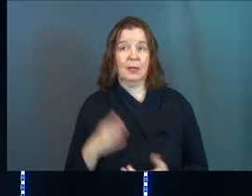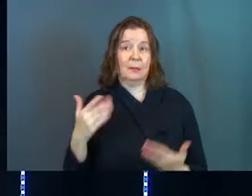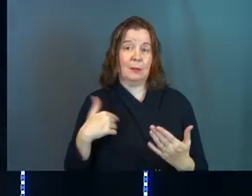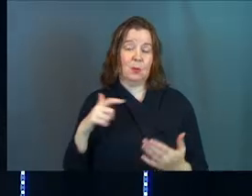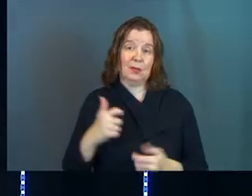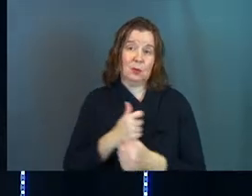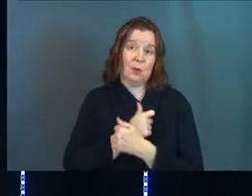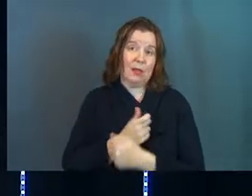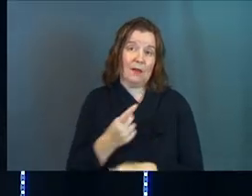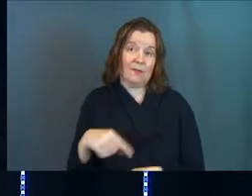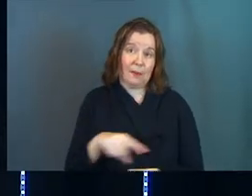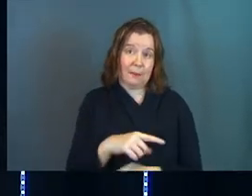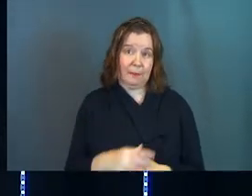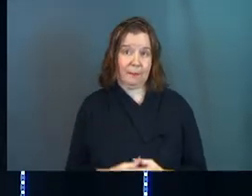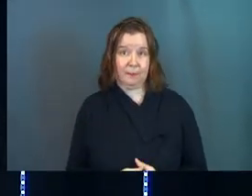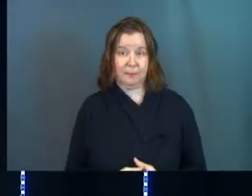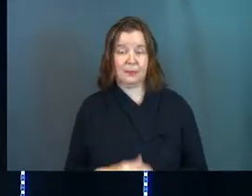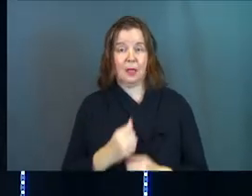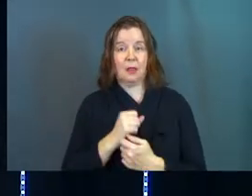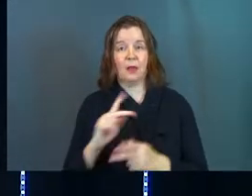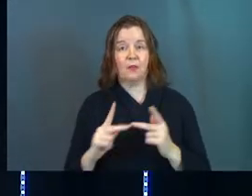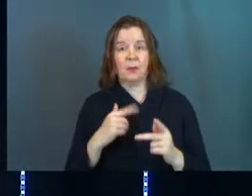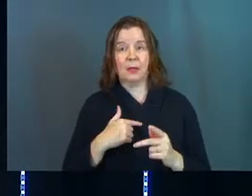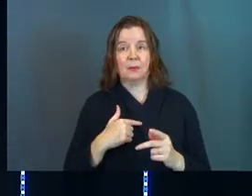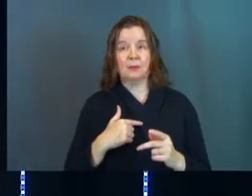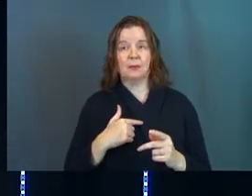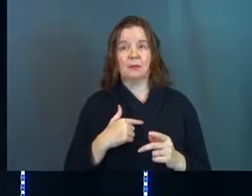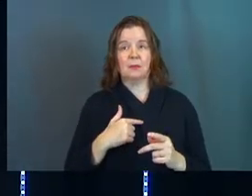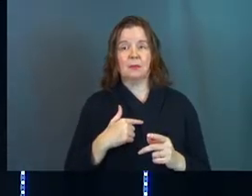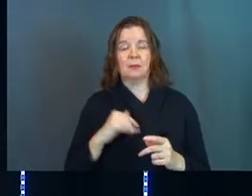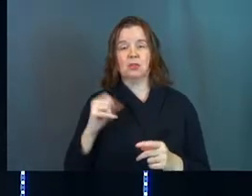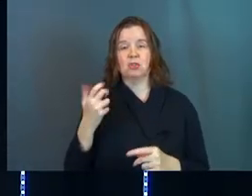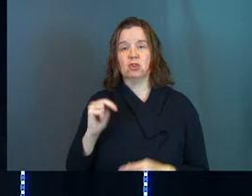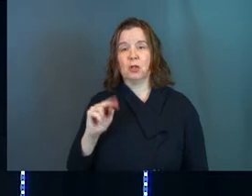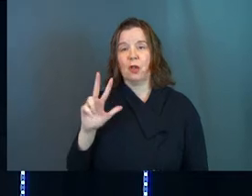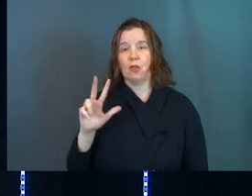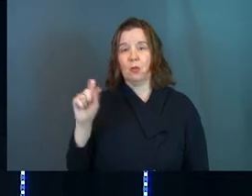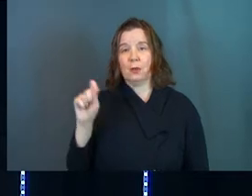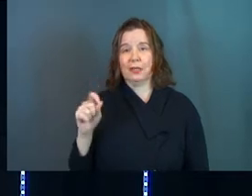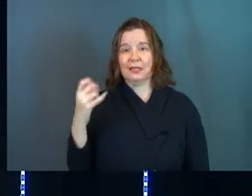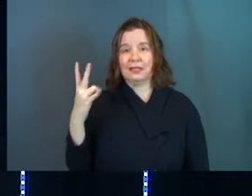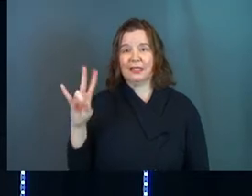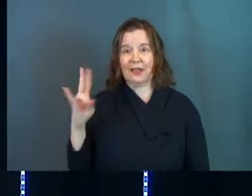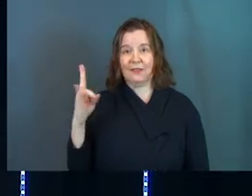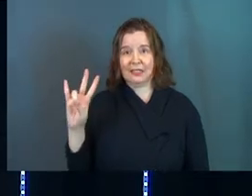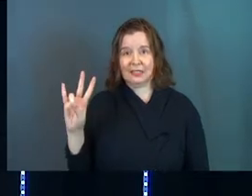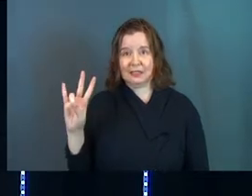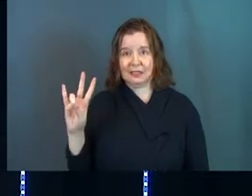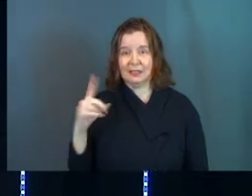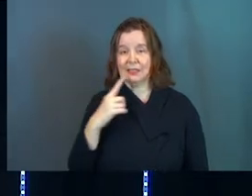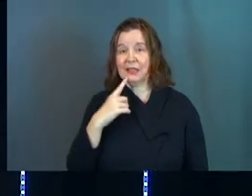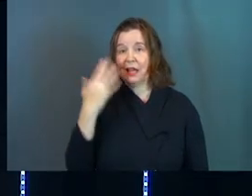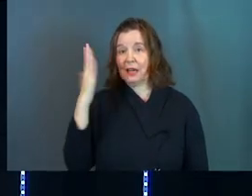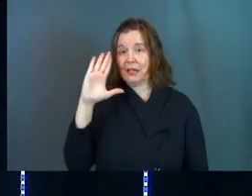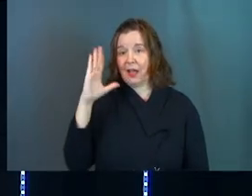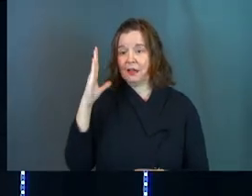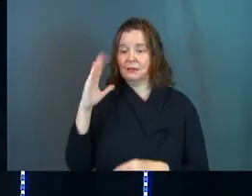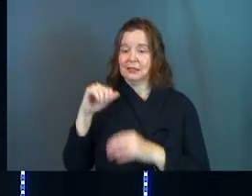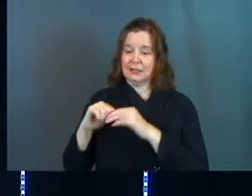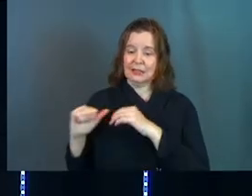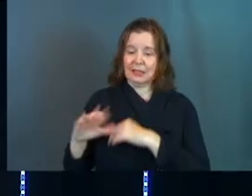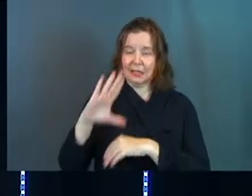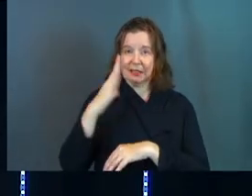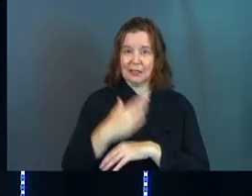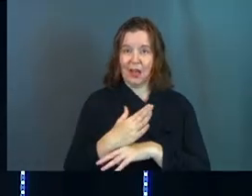Maybe we need to love them. Love the people in your mission. John 3:17 says God sent his son into the world